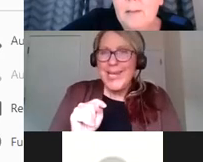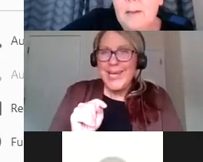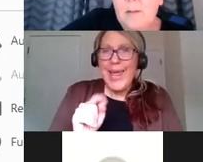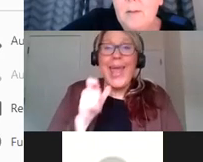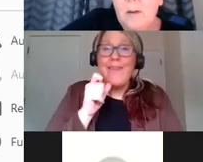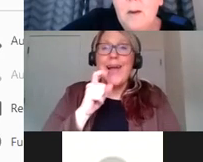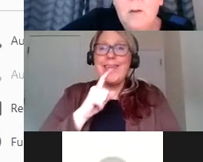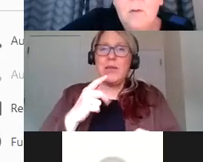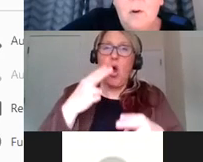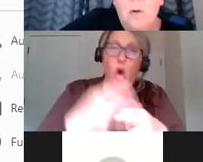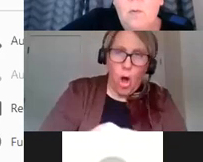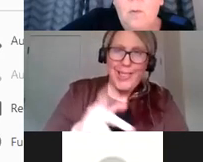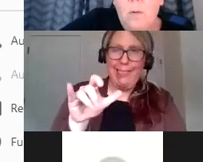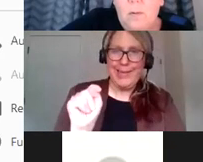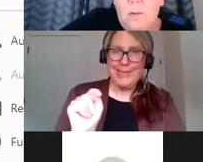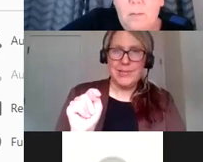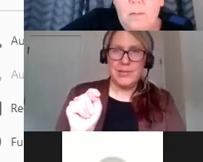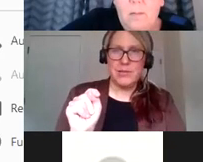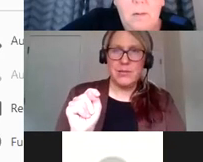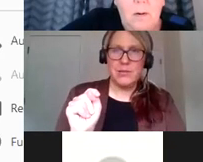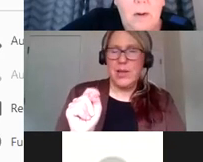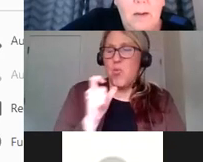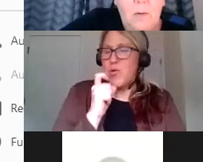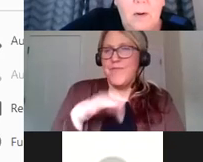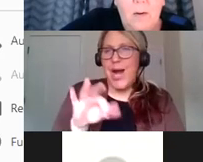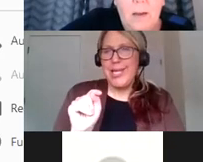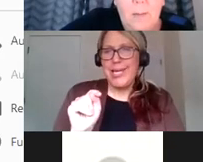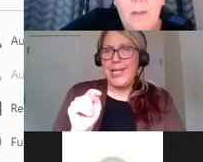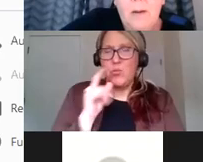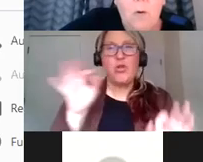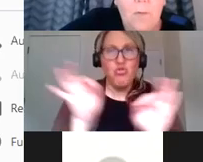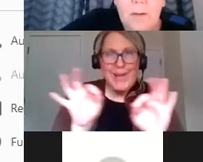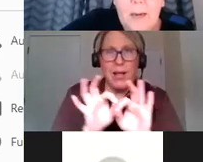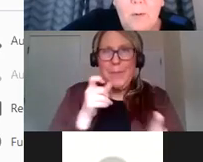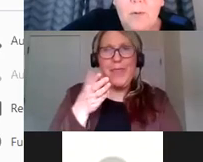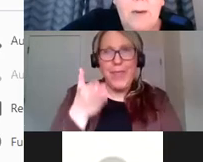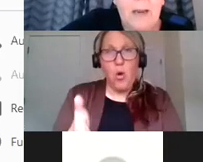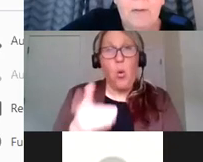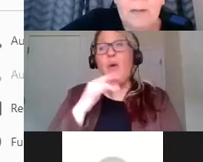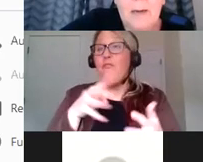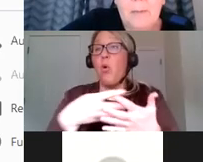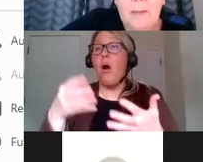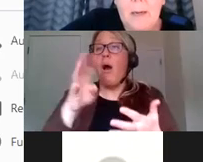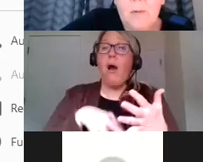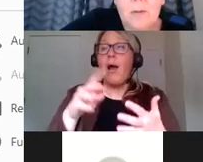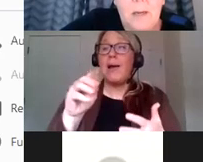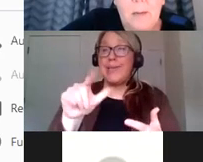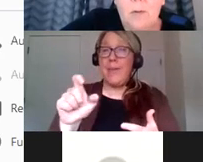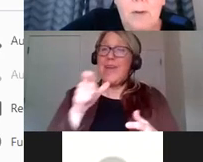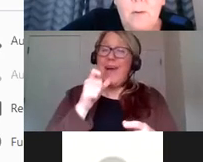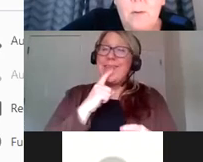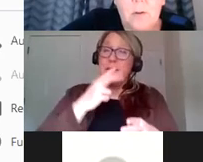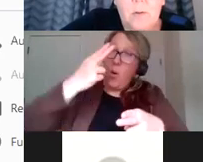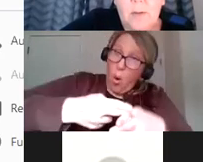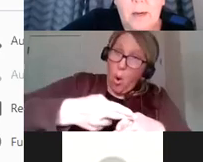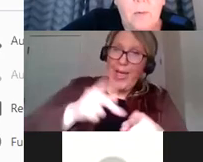tag it as a list. So, it's critical that it be there. Or for our tables, if I haven't tagged my tables as tables,